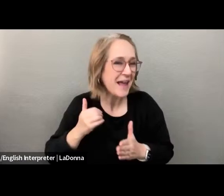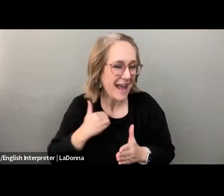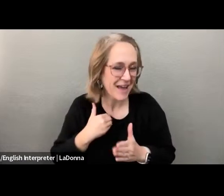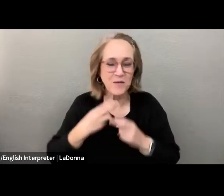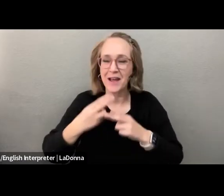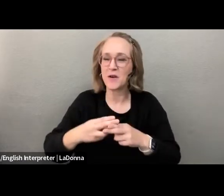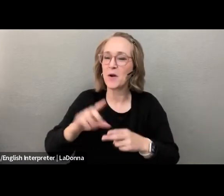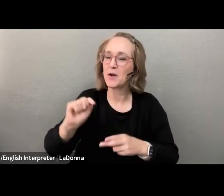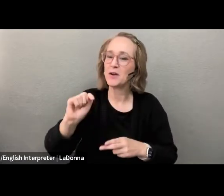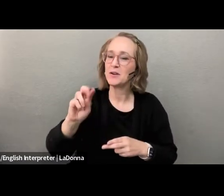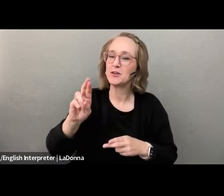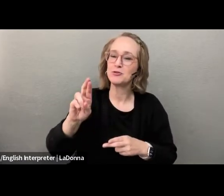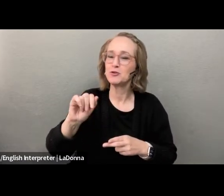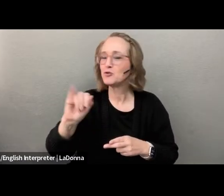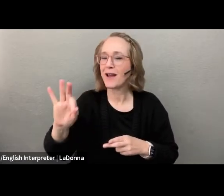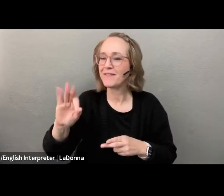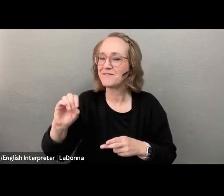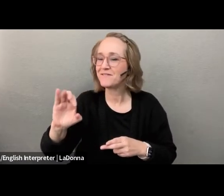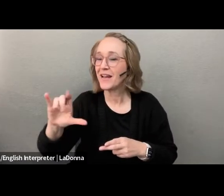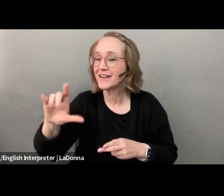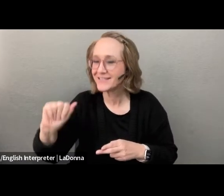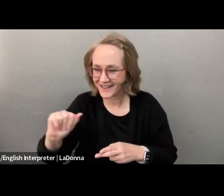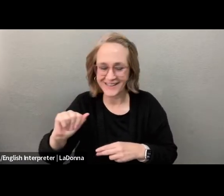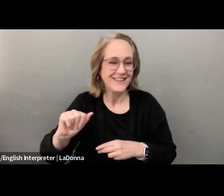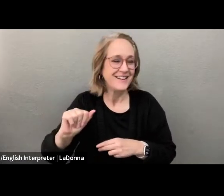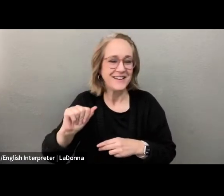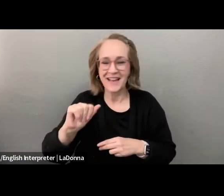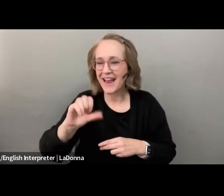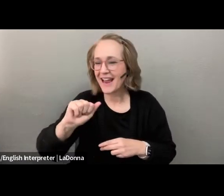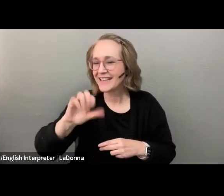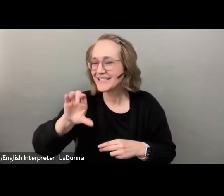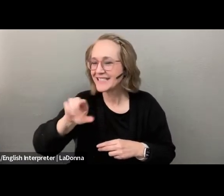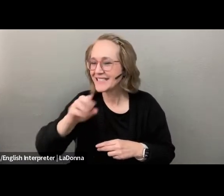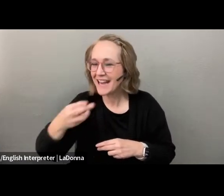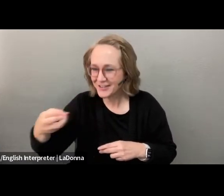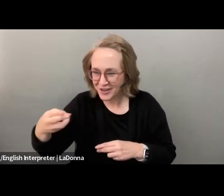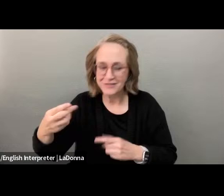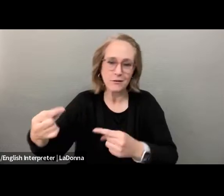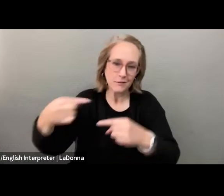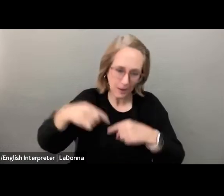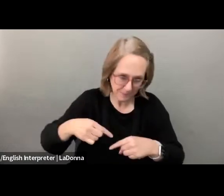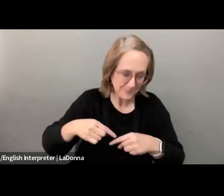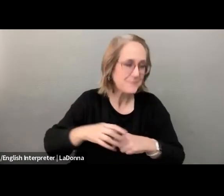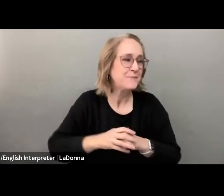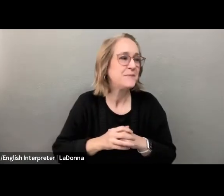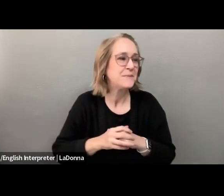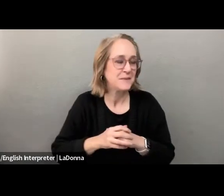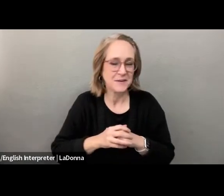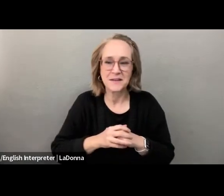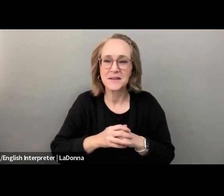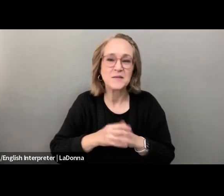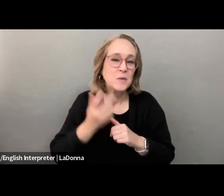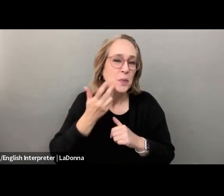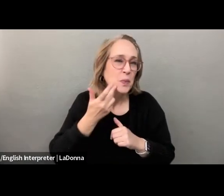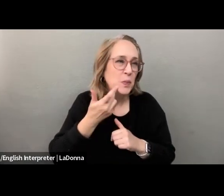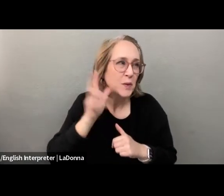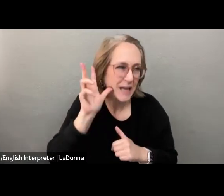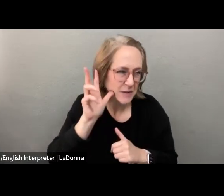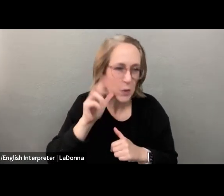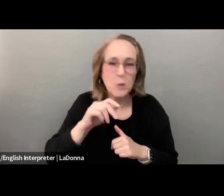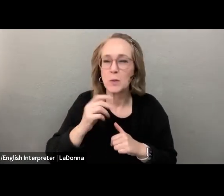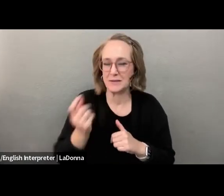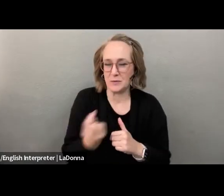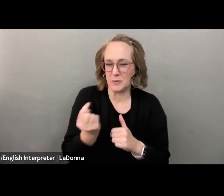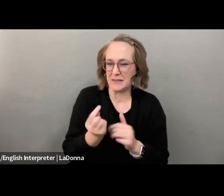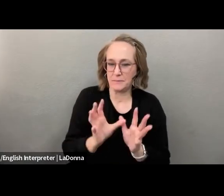Arizona Commission for the Deaf and Hard of Hearing members. So just 3 days ago at our Tuesday meeting, we